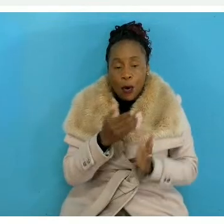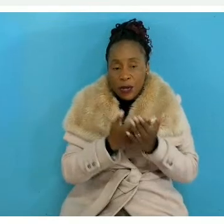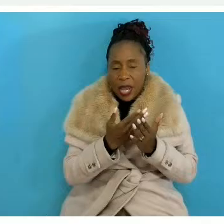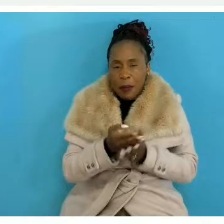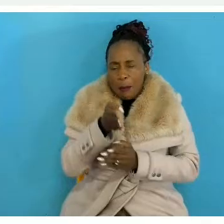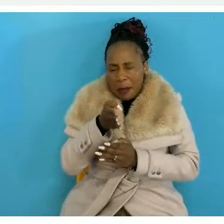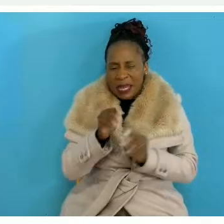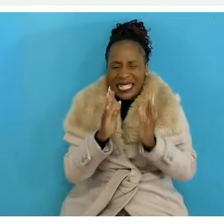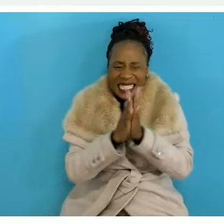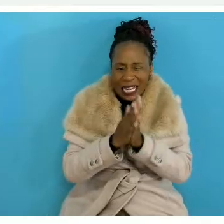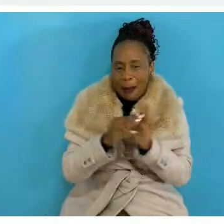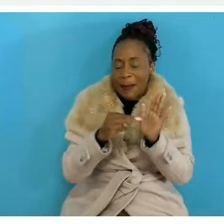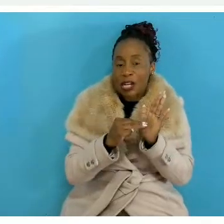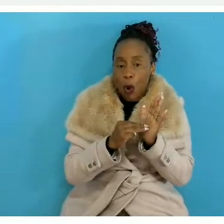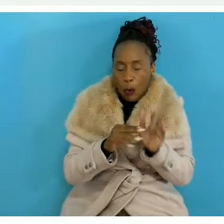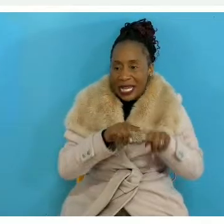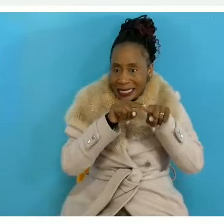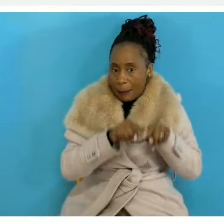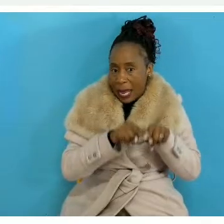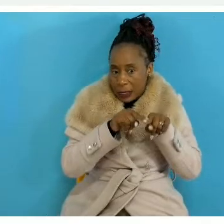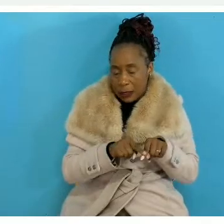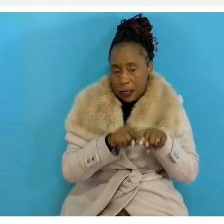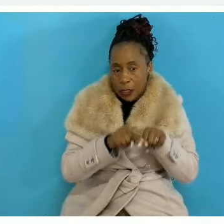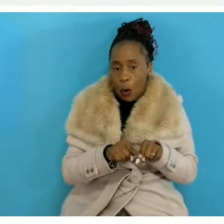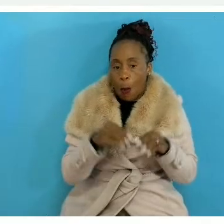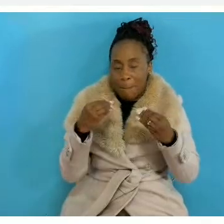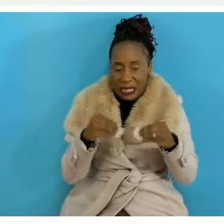to 10 million depending on the